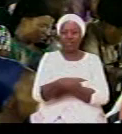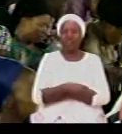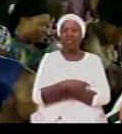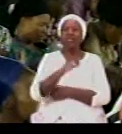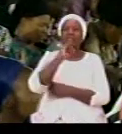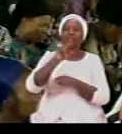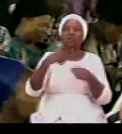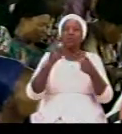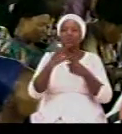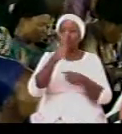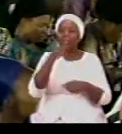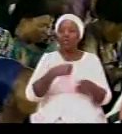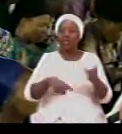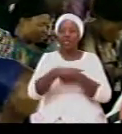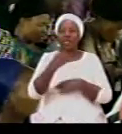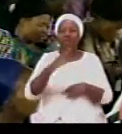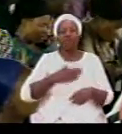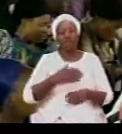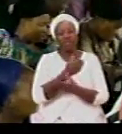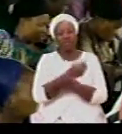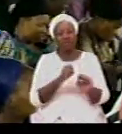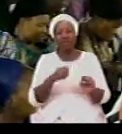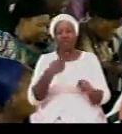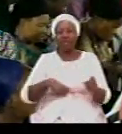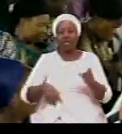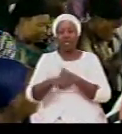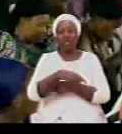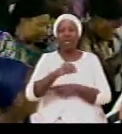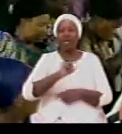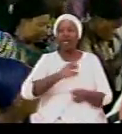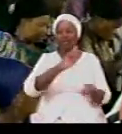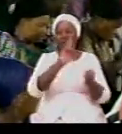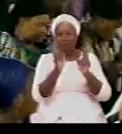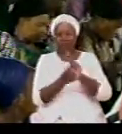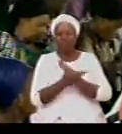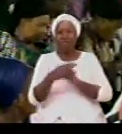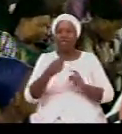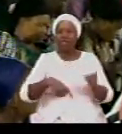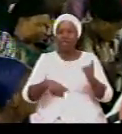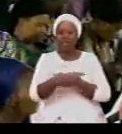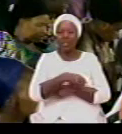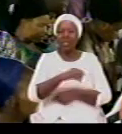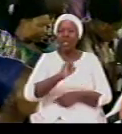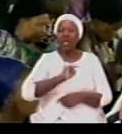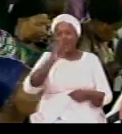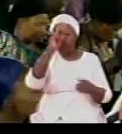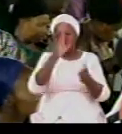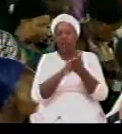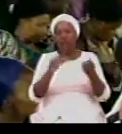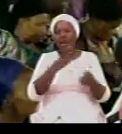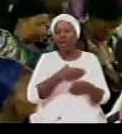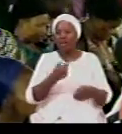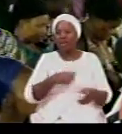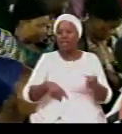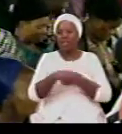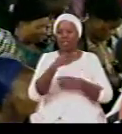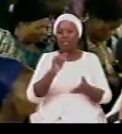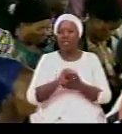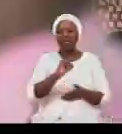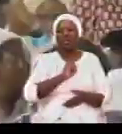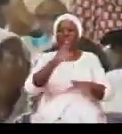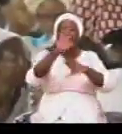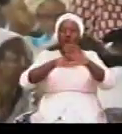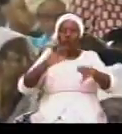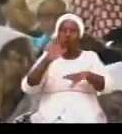I repent, and the day I believe, and the day I call upon the Lord, and his salvation comes to